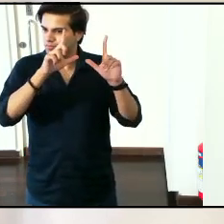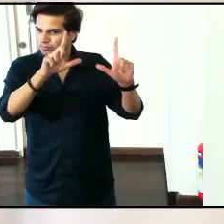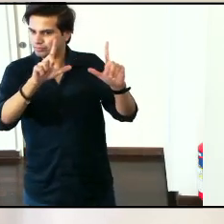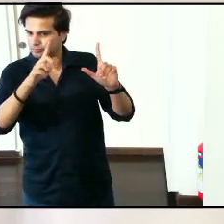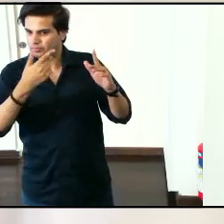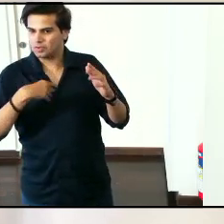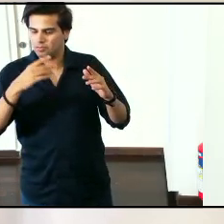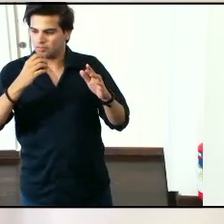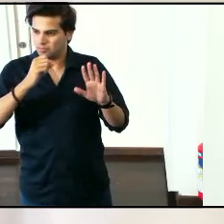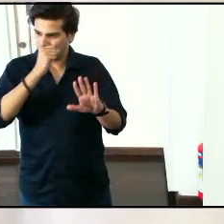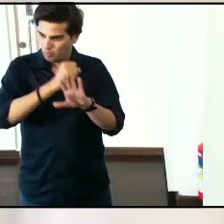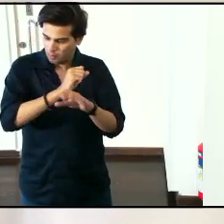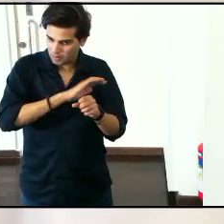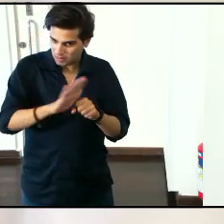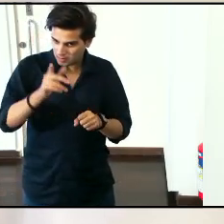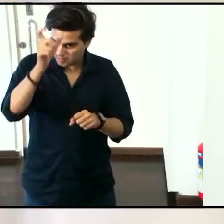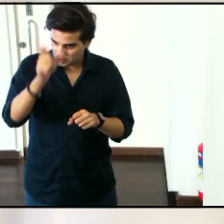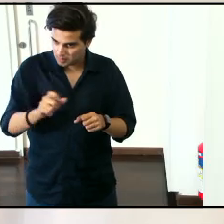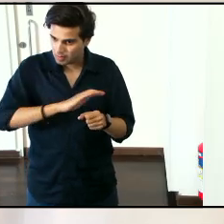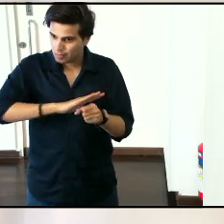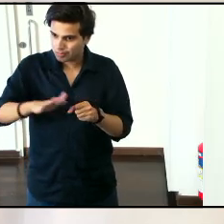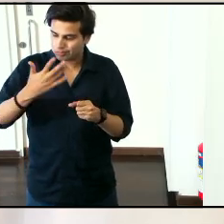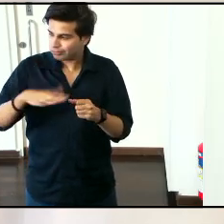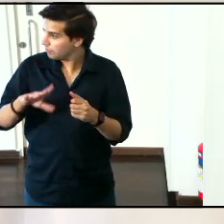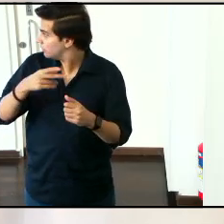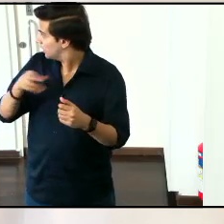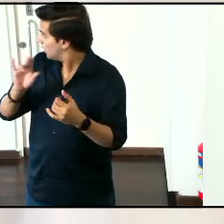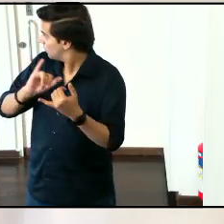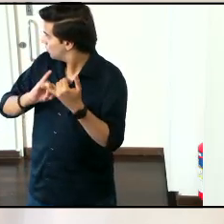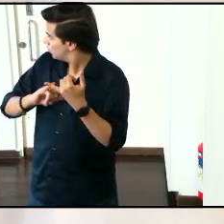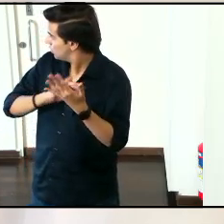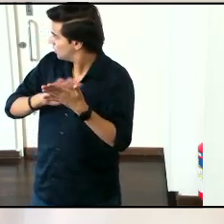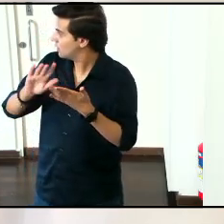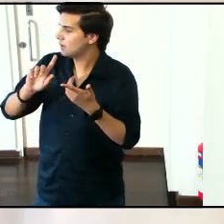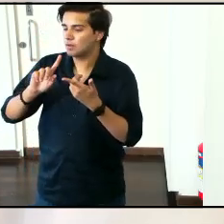Israeli murder of the journalist Shireen Abu Akleh. Next.